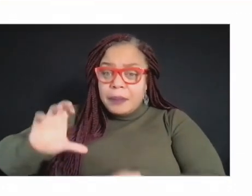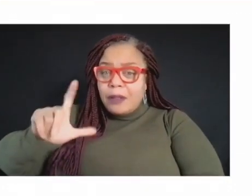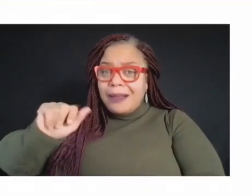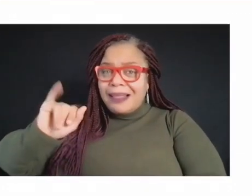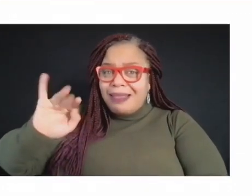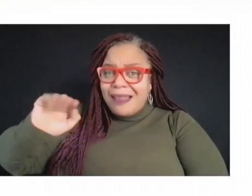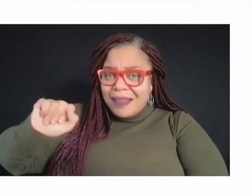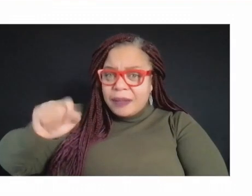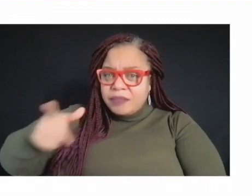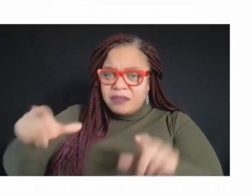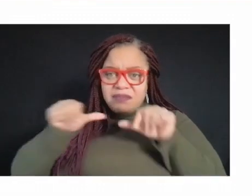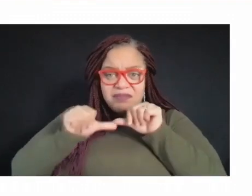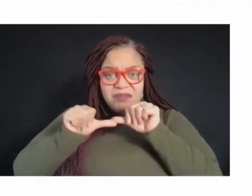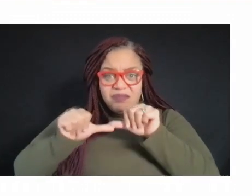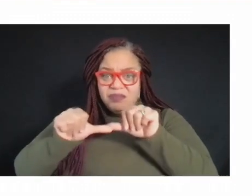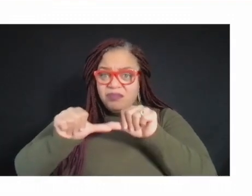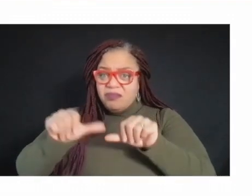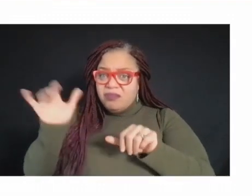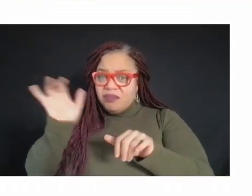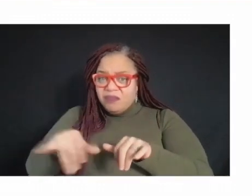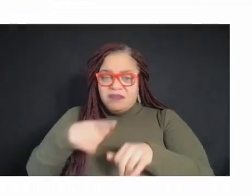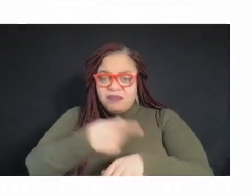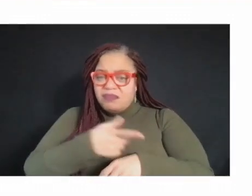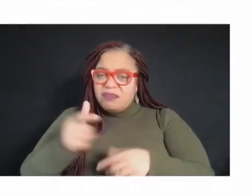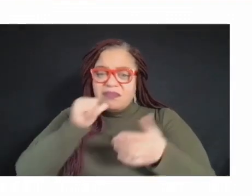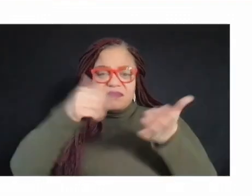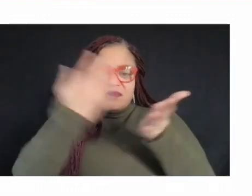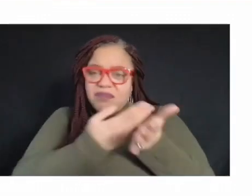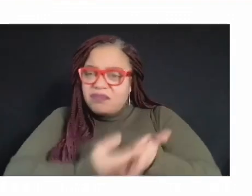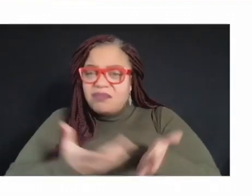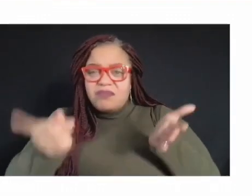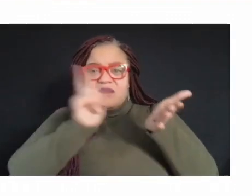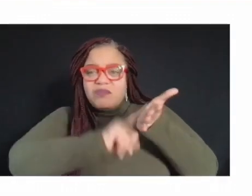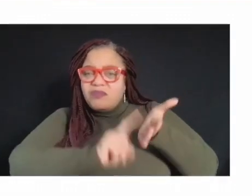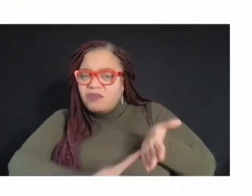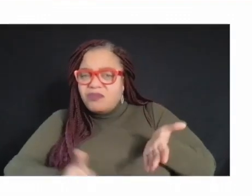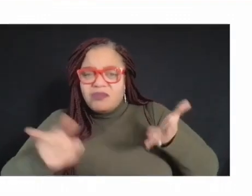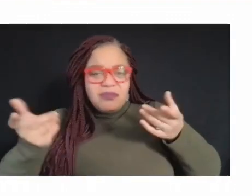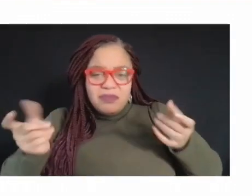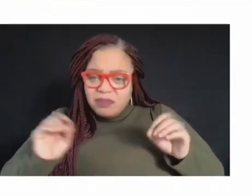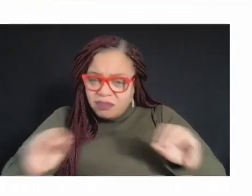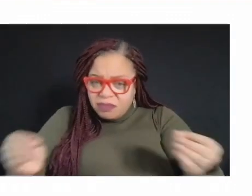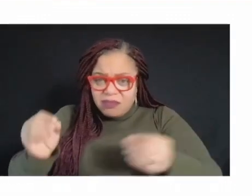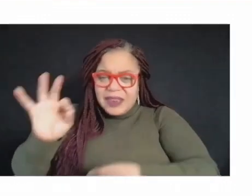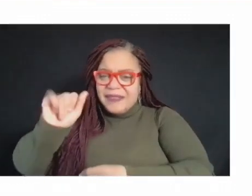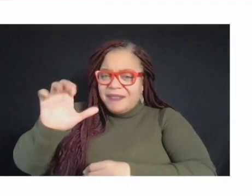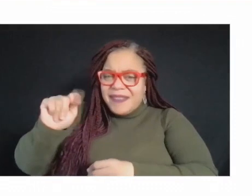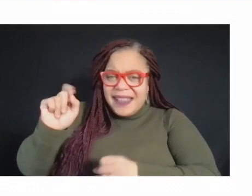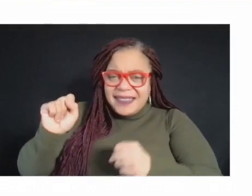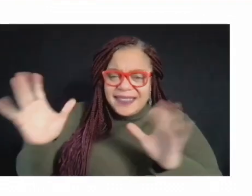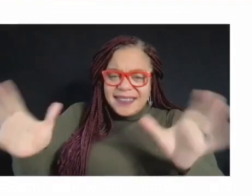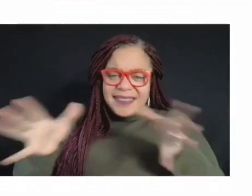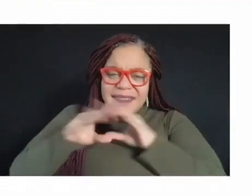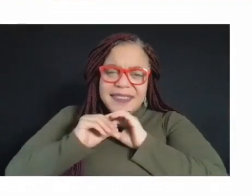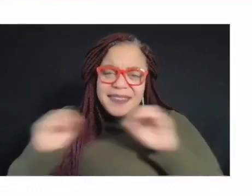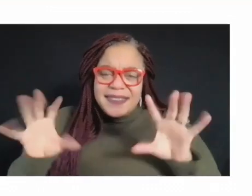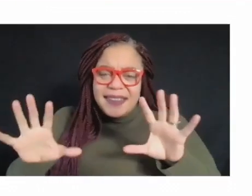substantiated by evidence-based research or facts. Early on during the pandemic, our county stood up